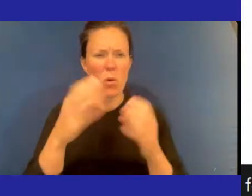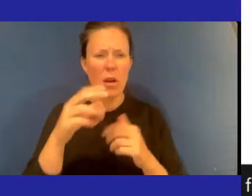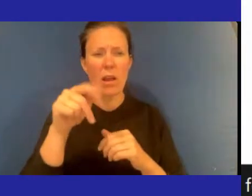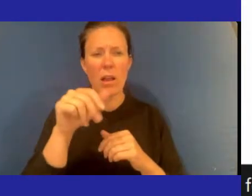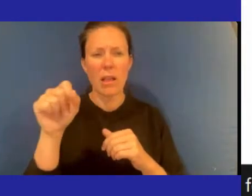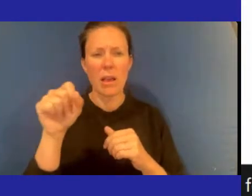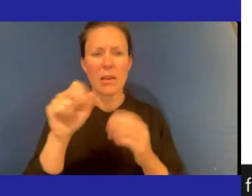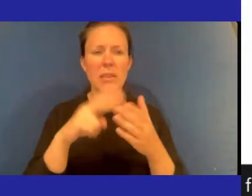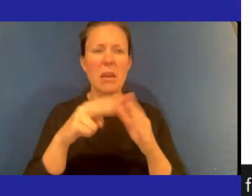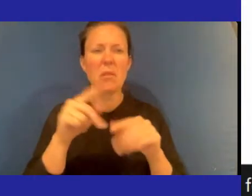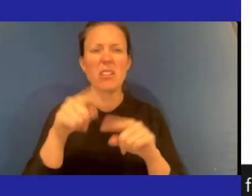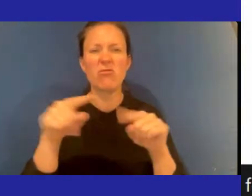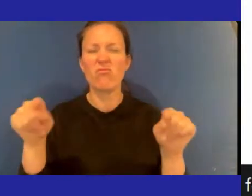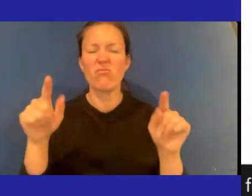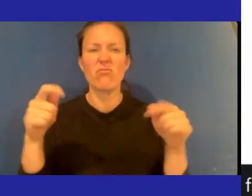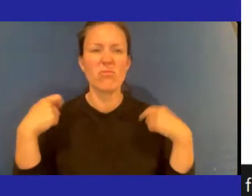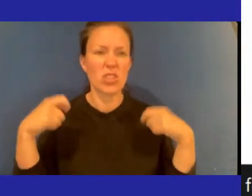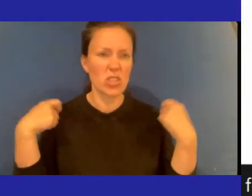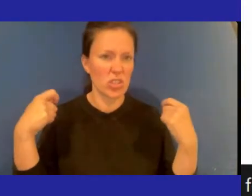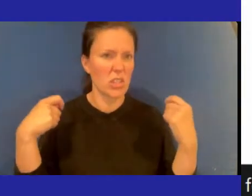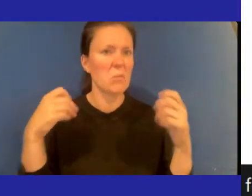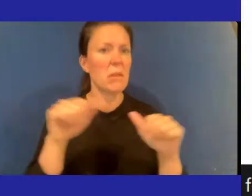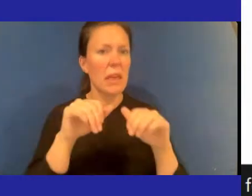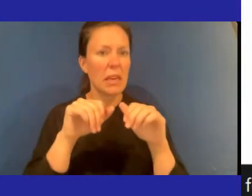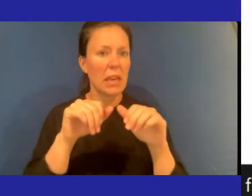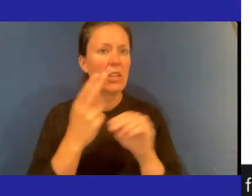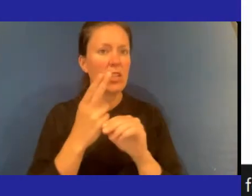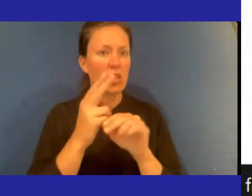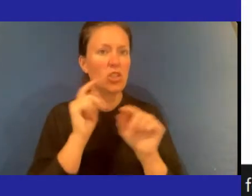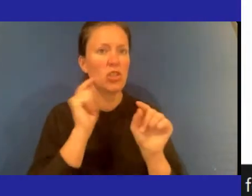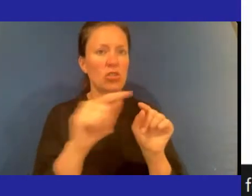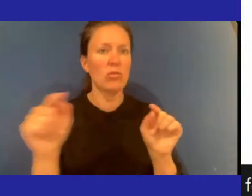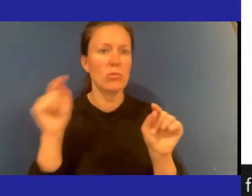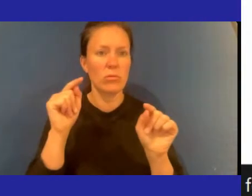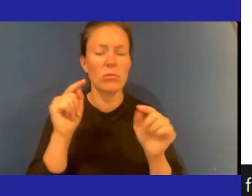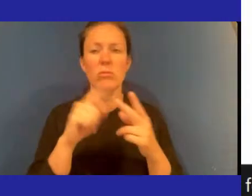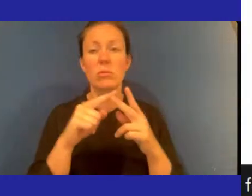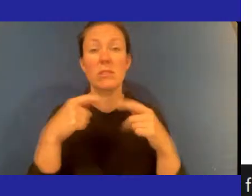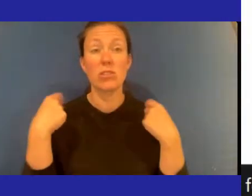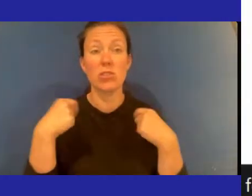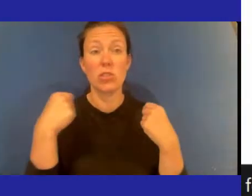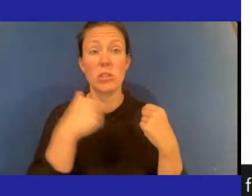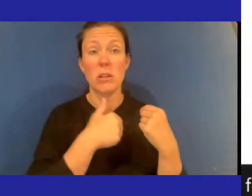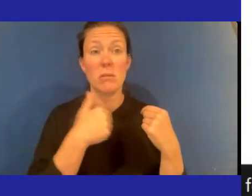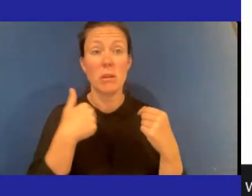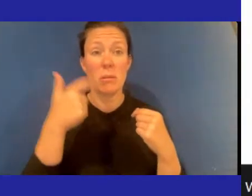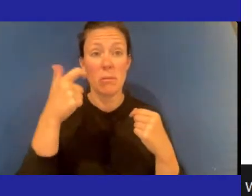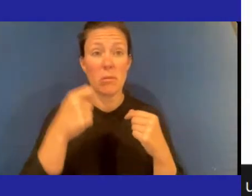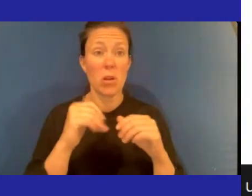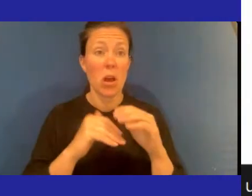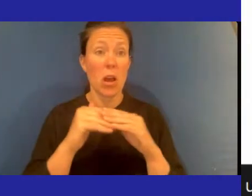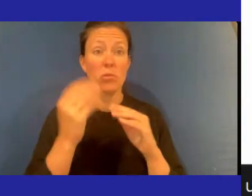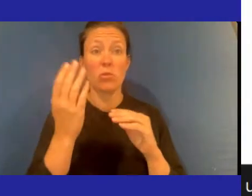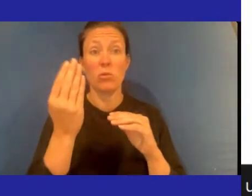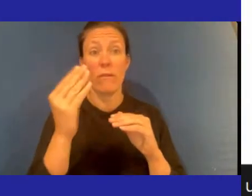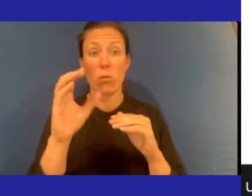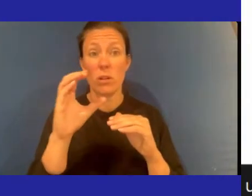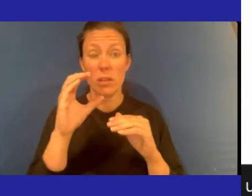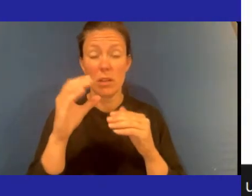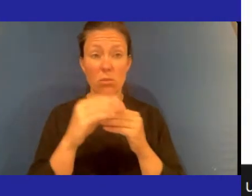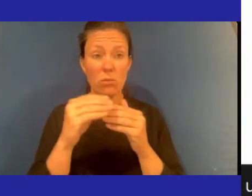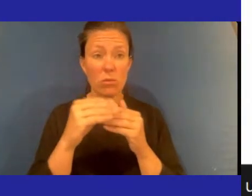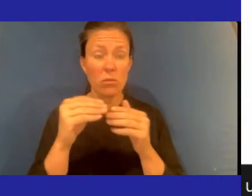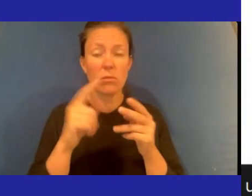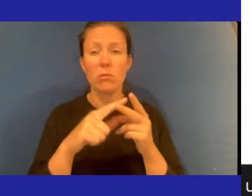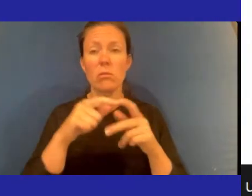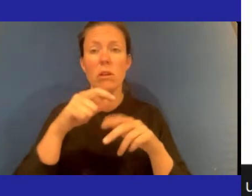various gyms across the city. We cover gym membership up to $1,400. We introduce